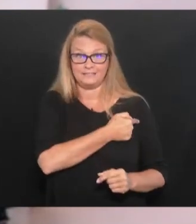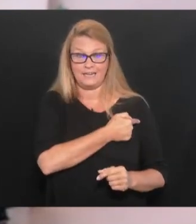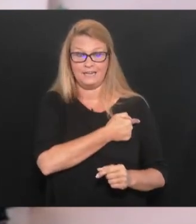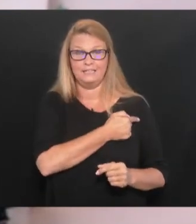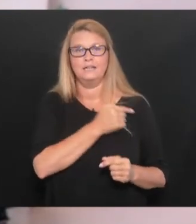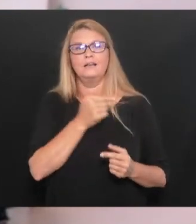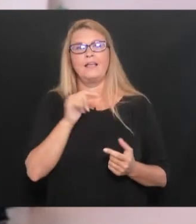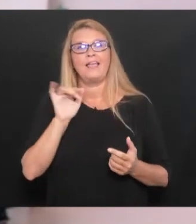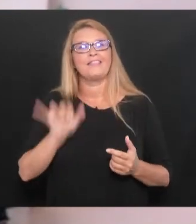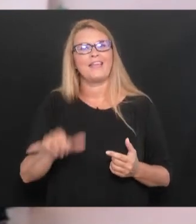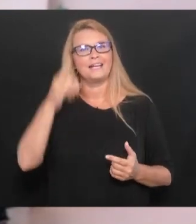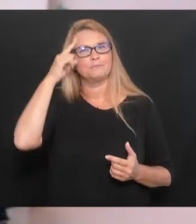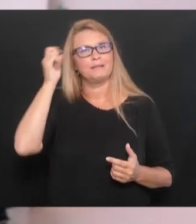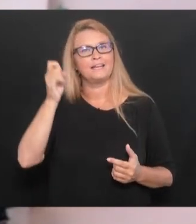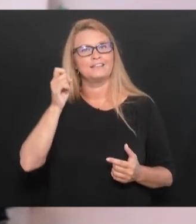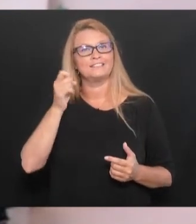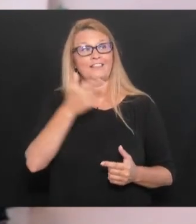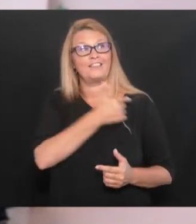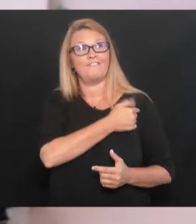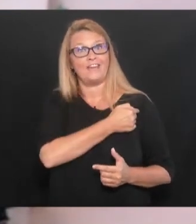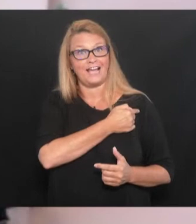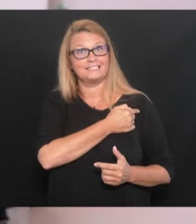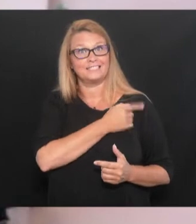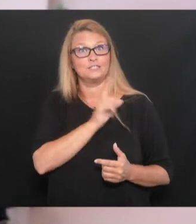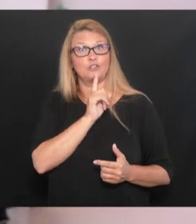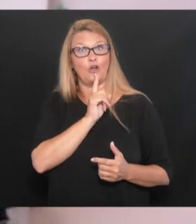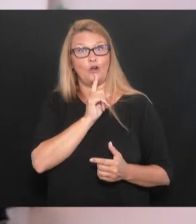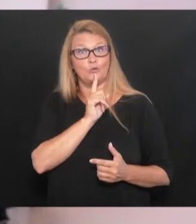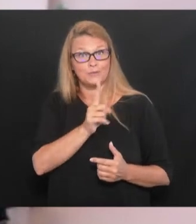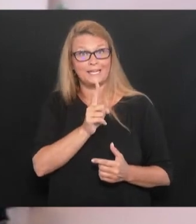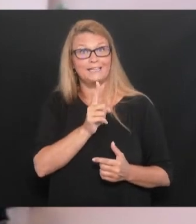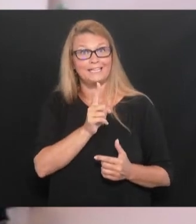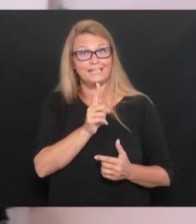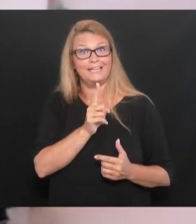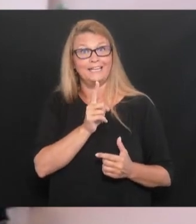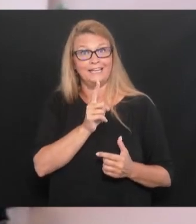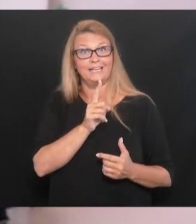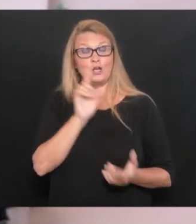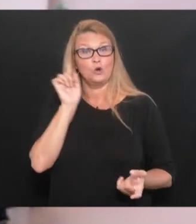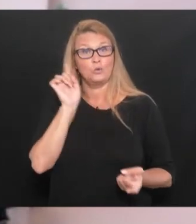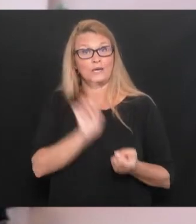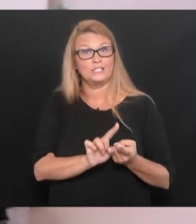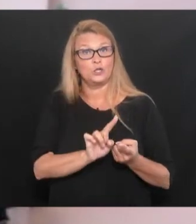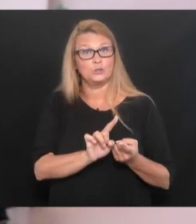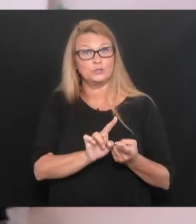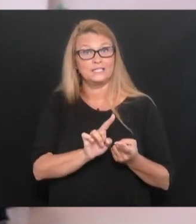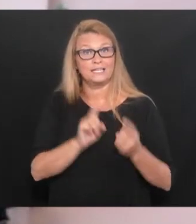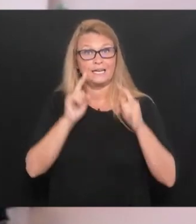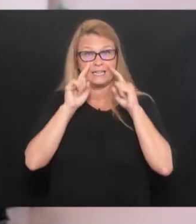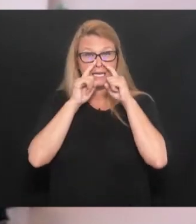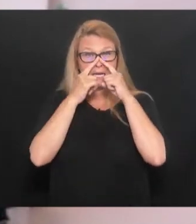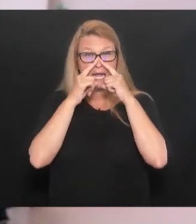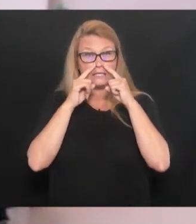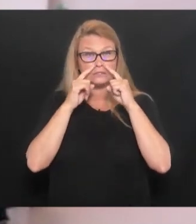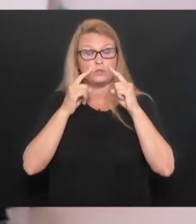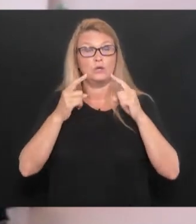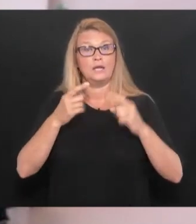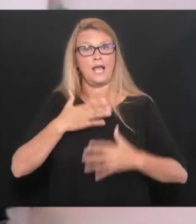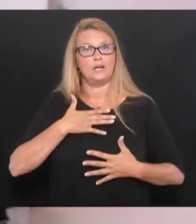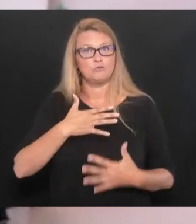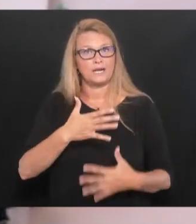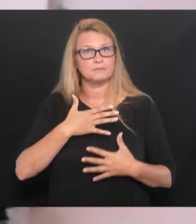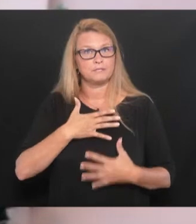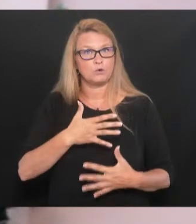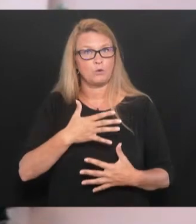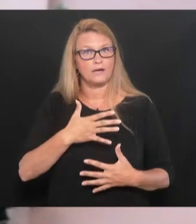is because the vaccines really weren't designed to reduce the nasal carriage or the respiratory carriage. They